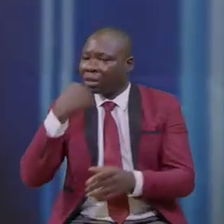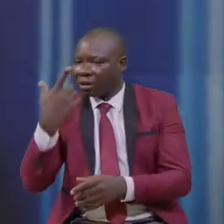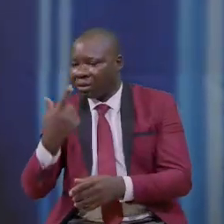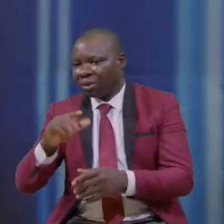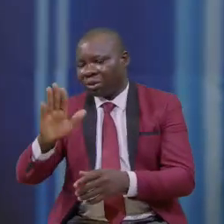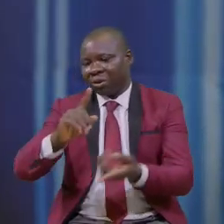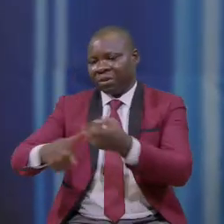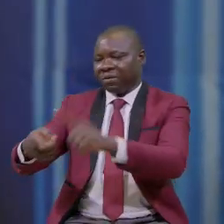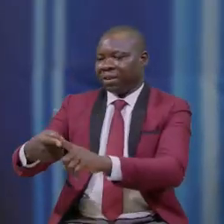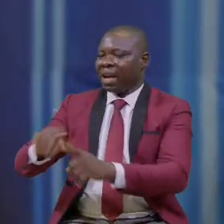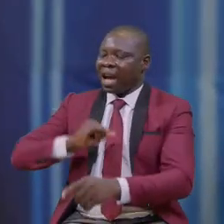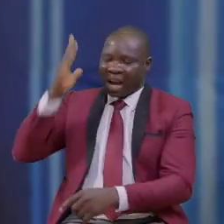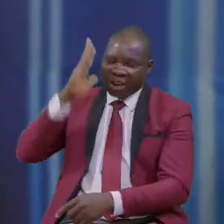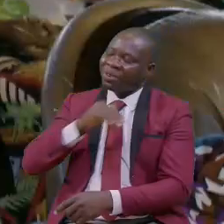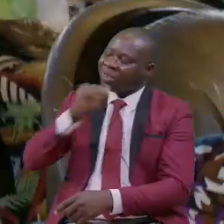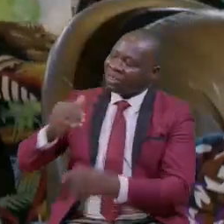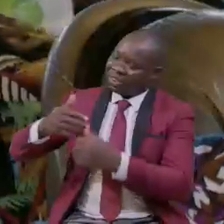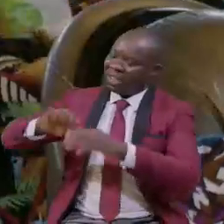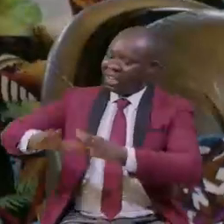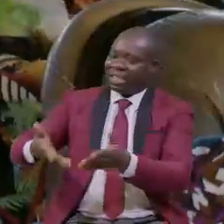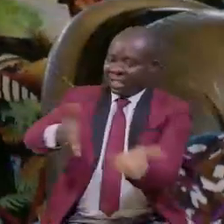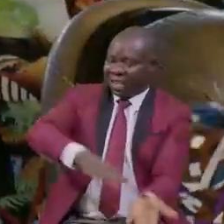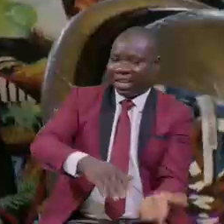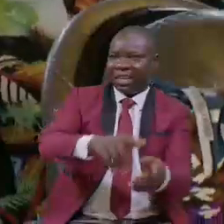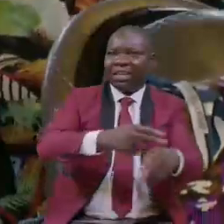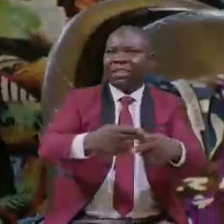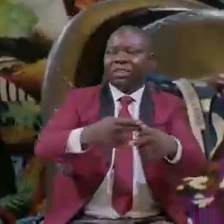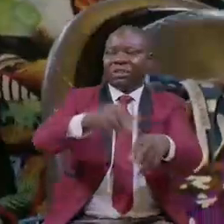there, I will not die prematurely.